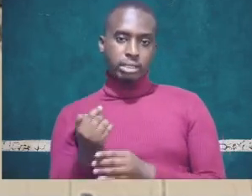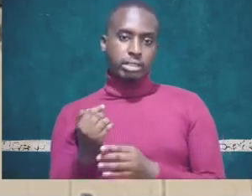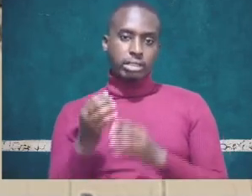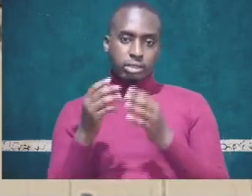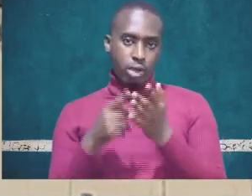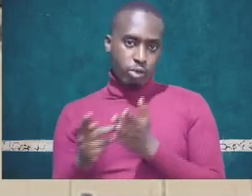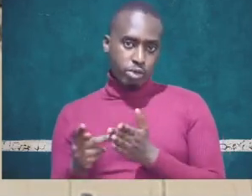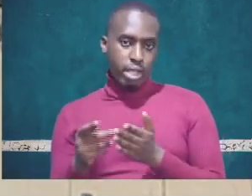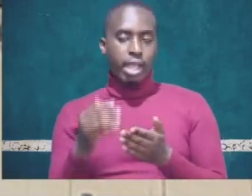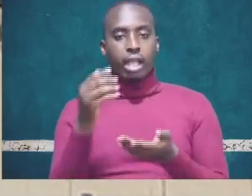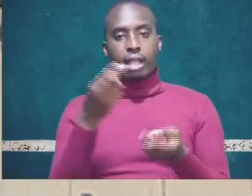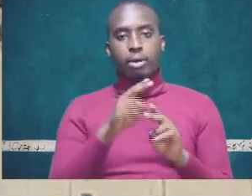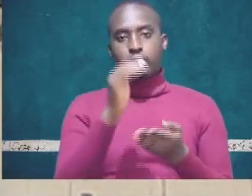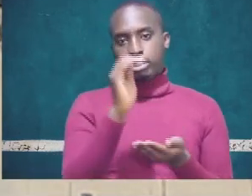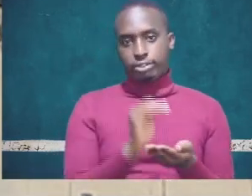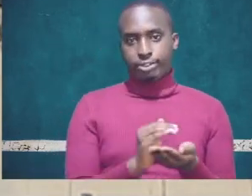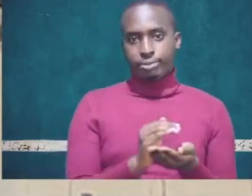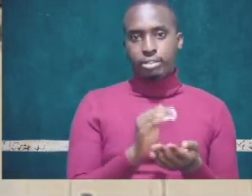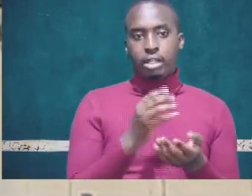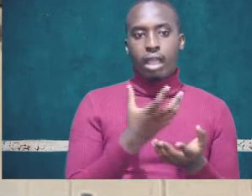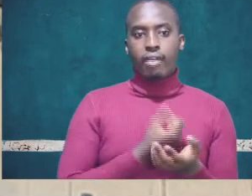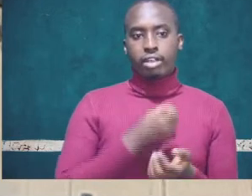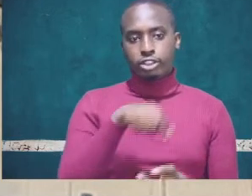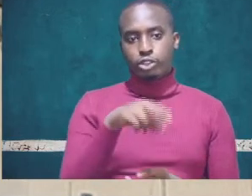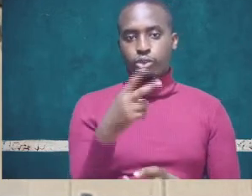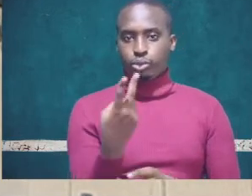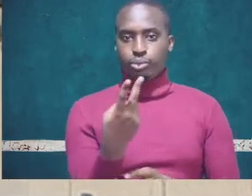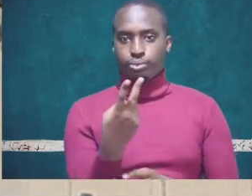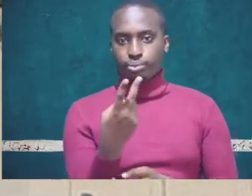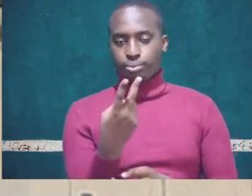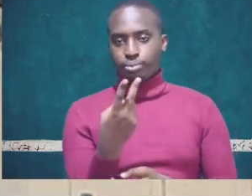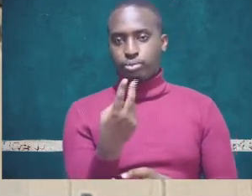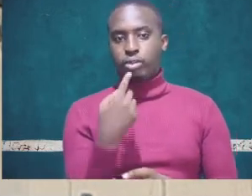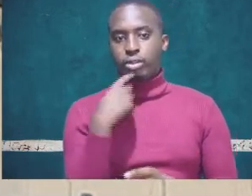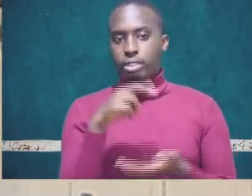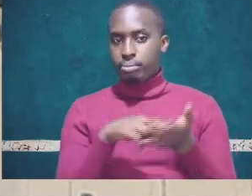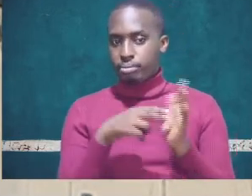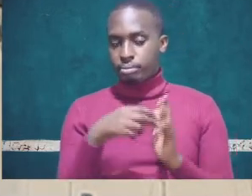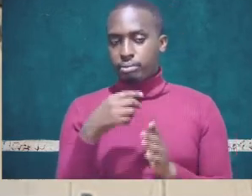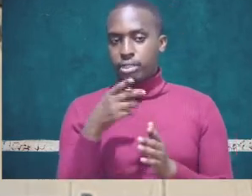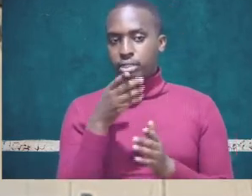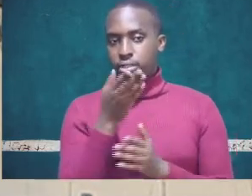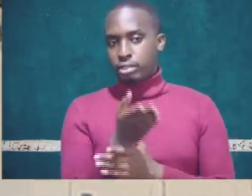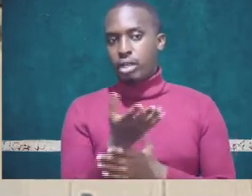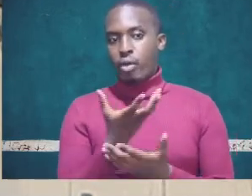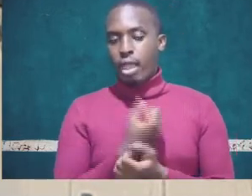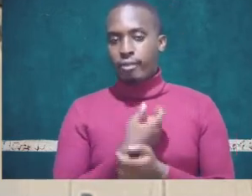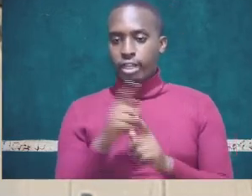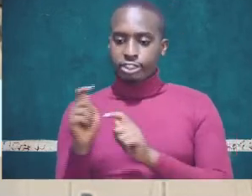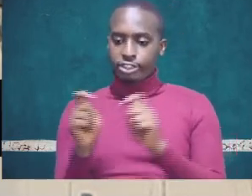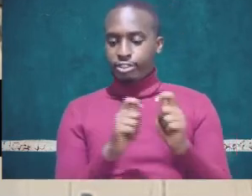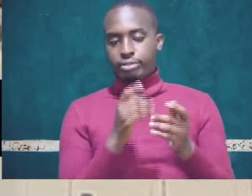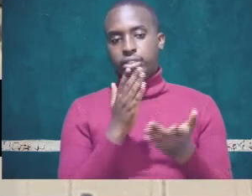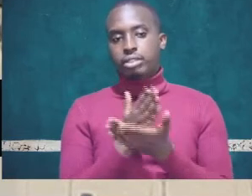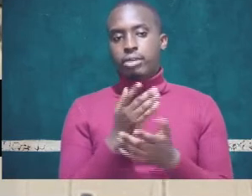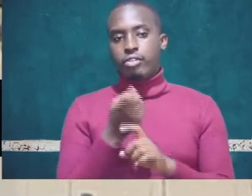bought. Now a new quantity bought, P2 or Q2. So that's why we have now the shift of the demand